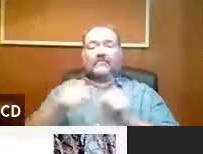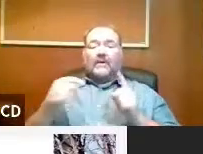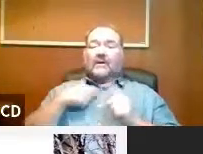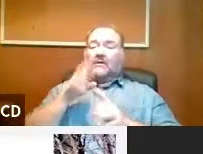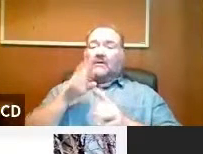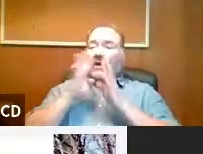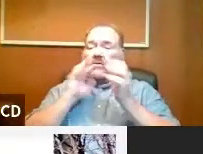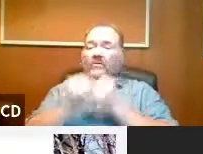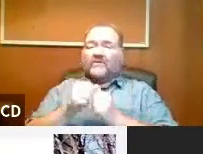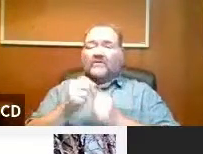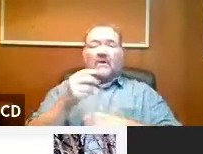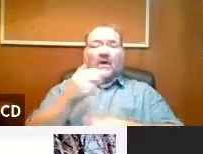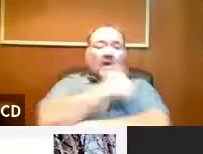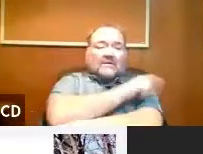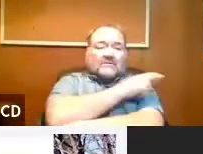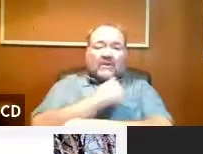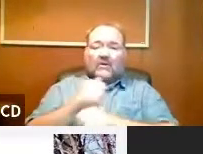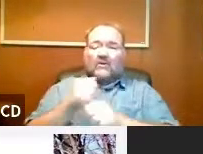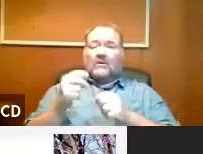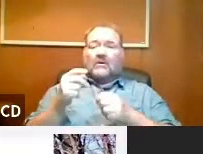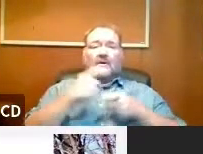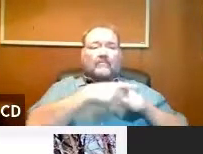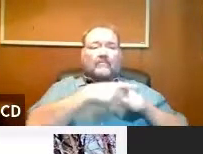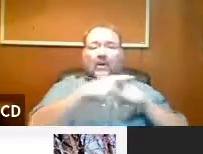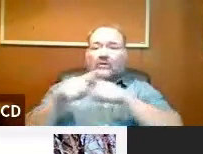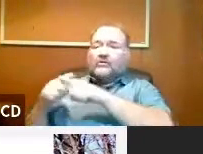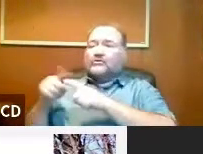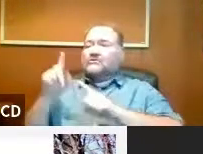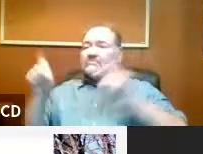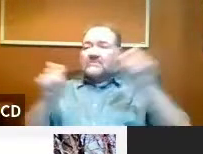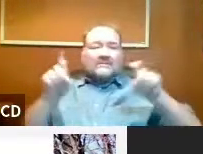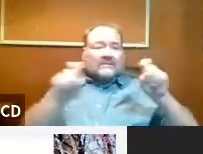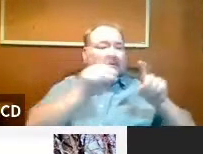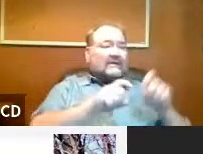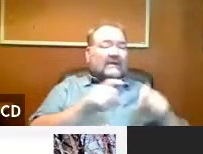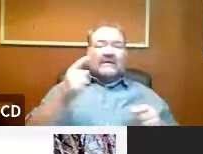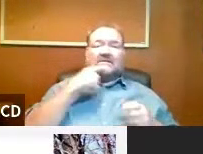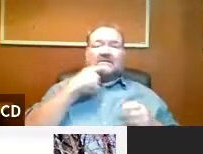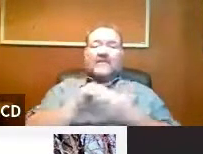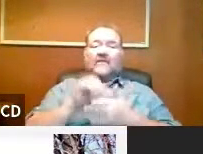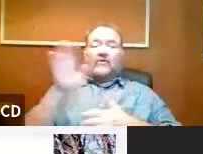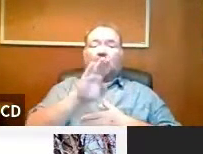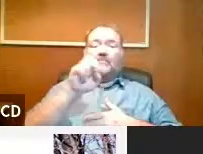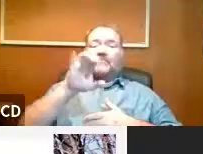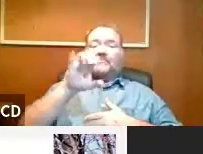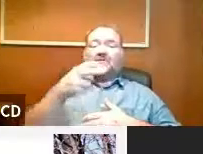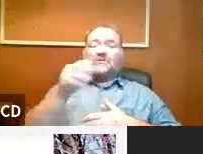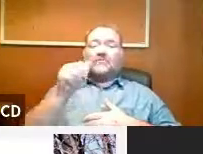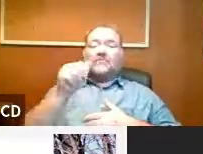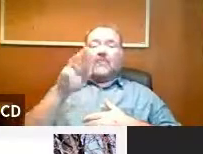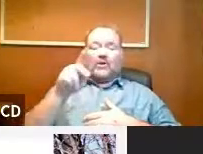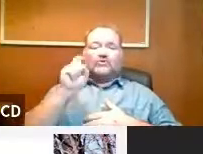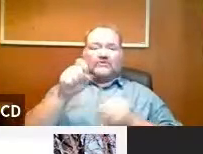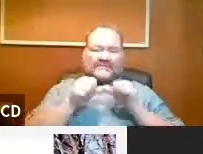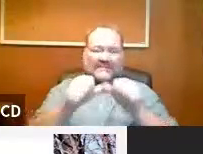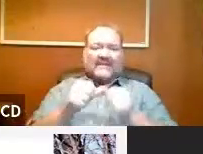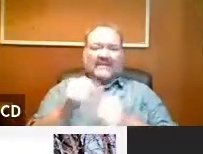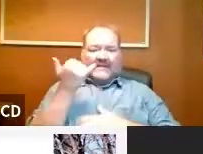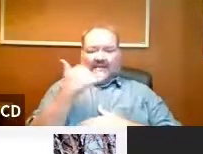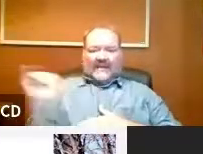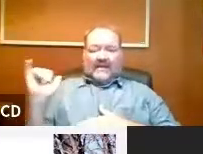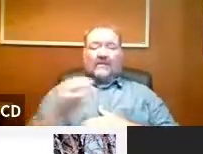and Dr. Shamiya will go into his data much more, I know they stated that their benchmark should stay at a yellow. And then our